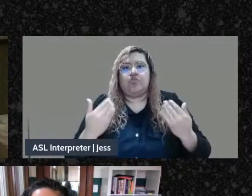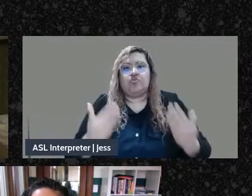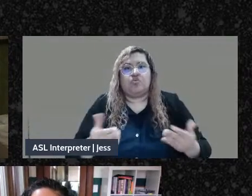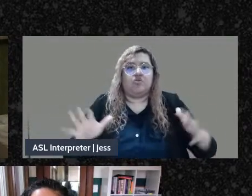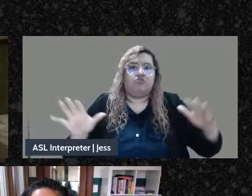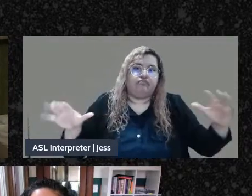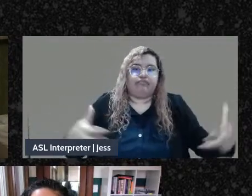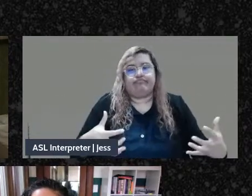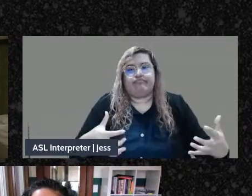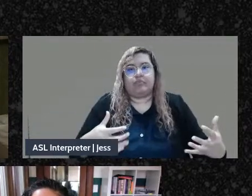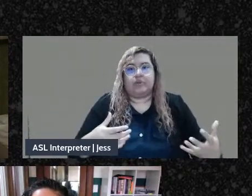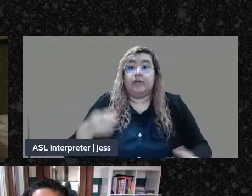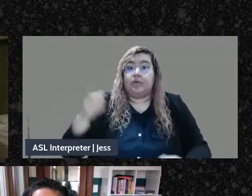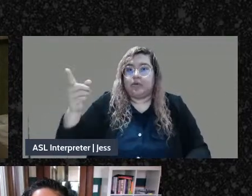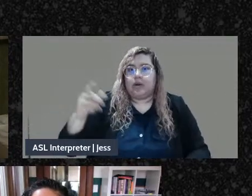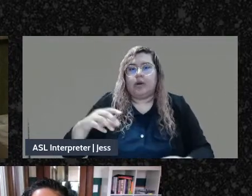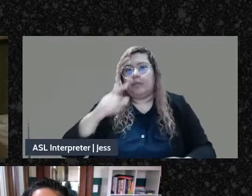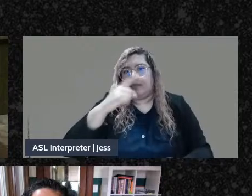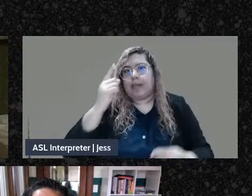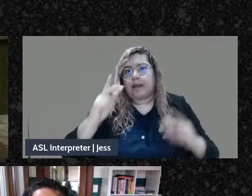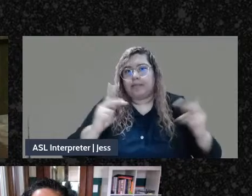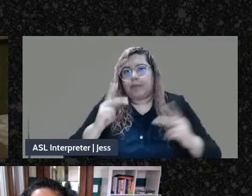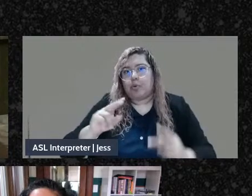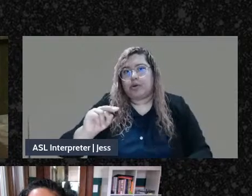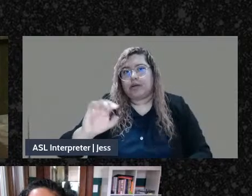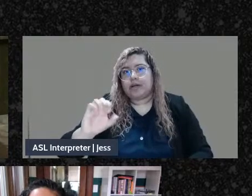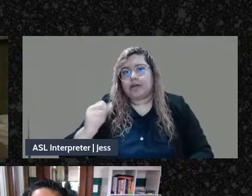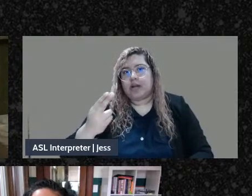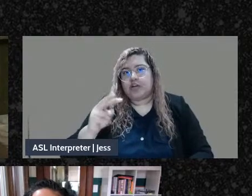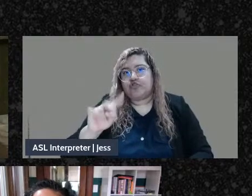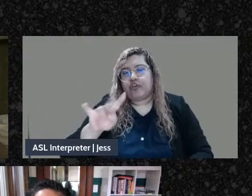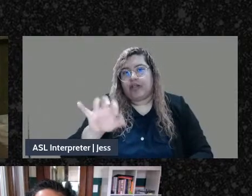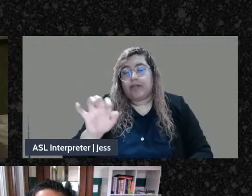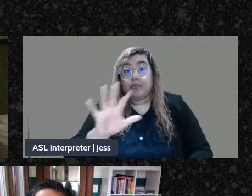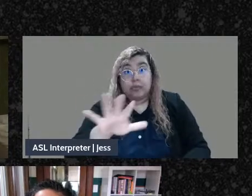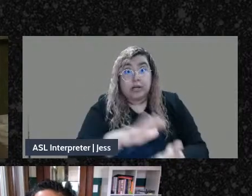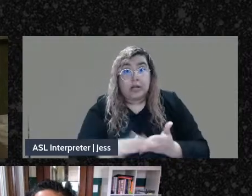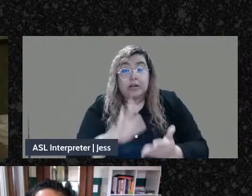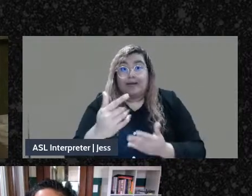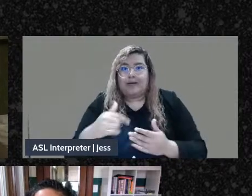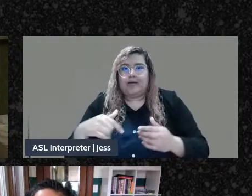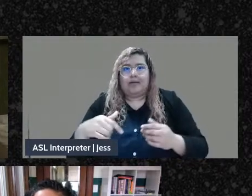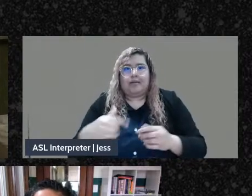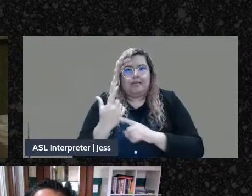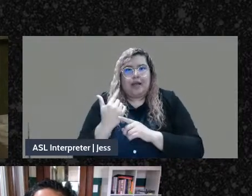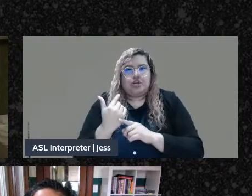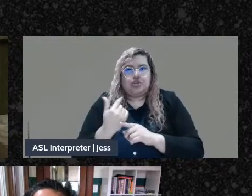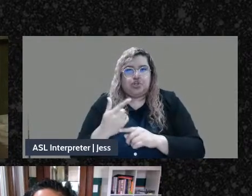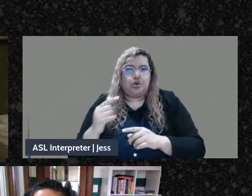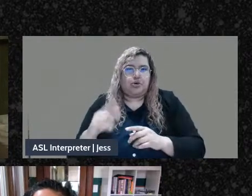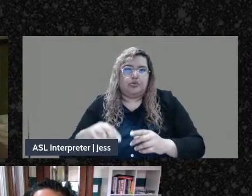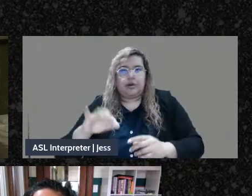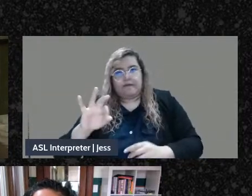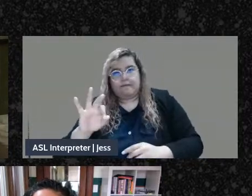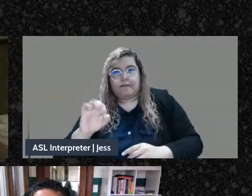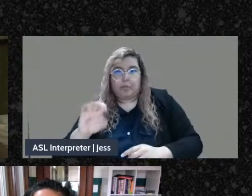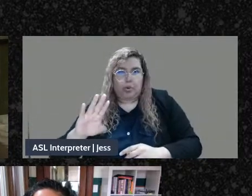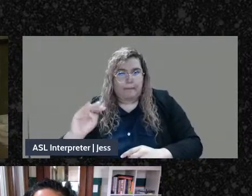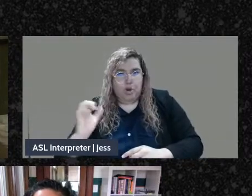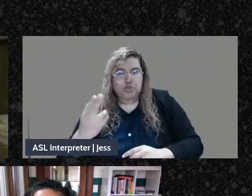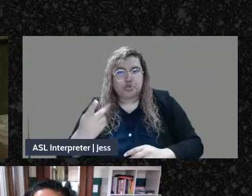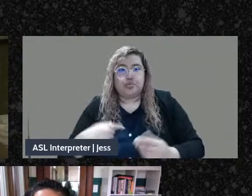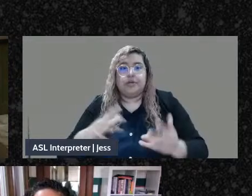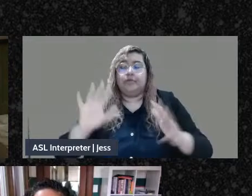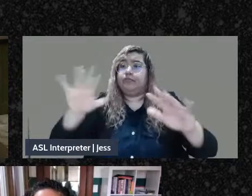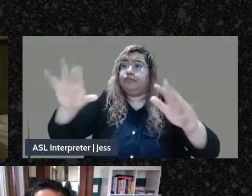in Nashville. And what's been really beautiful, this time last year, we were talking to a group of folks and we were like, yo, y'all want to